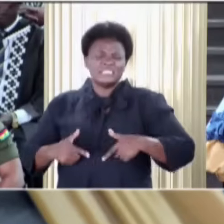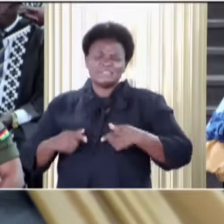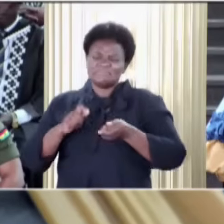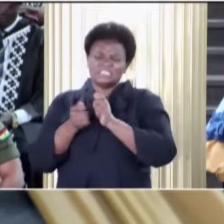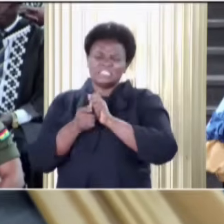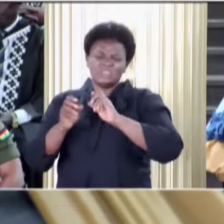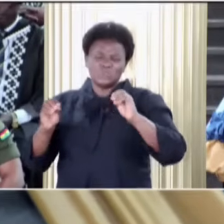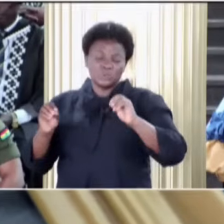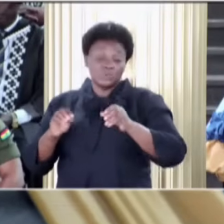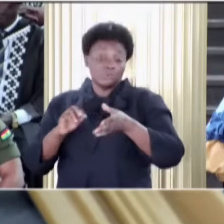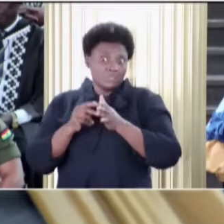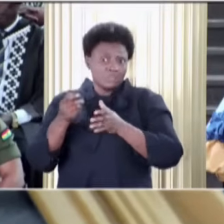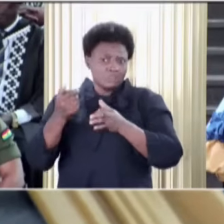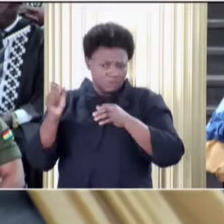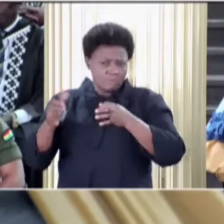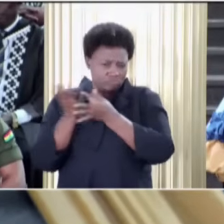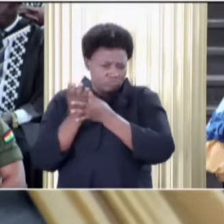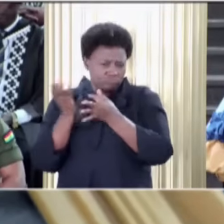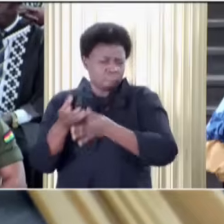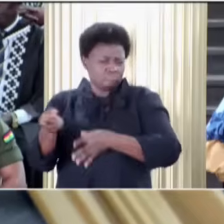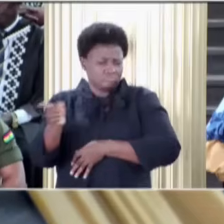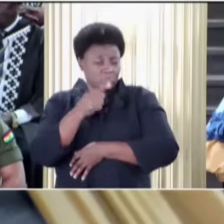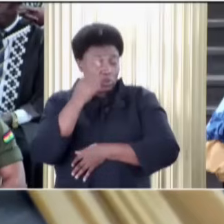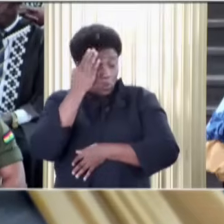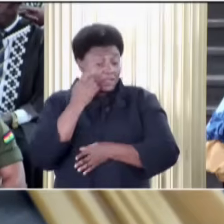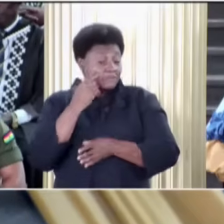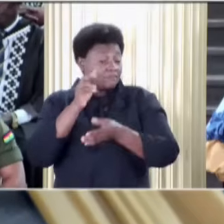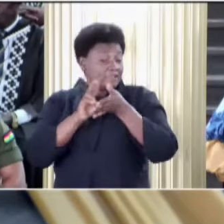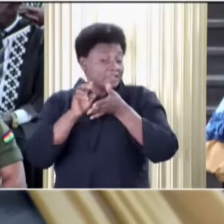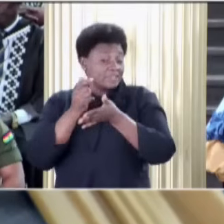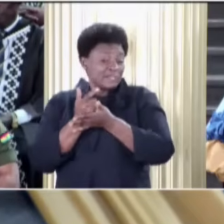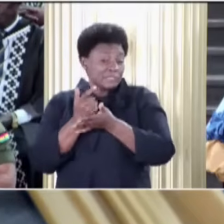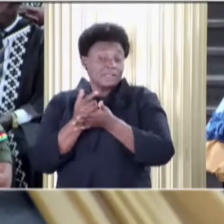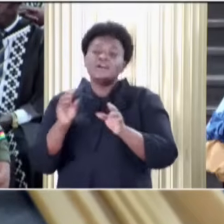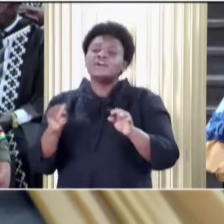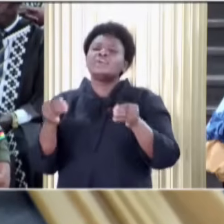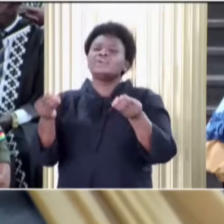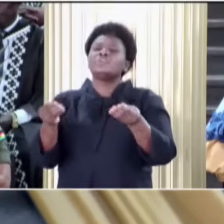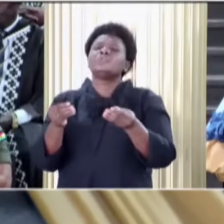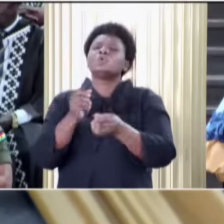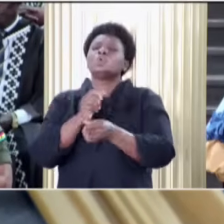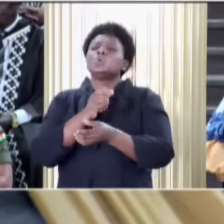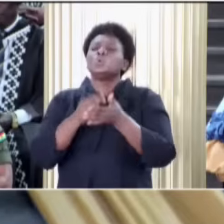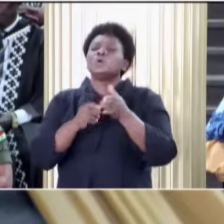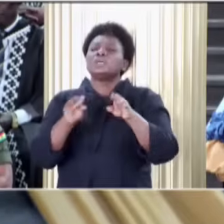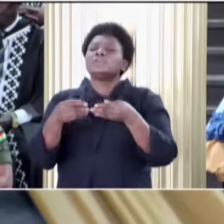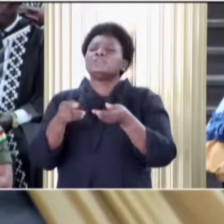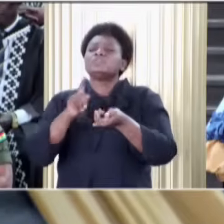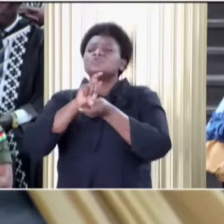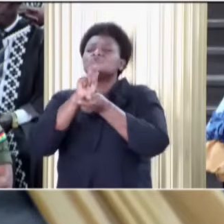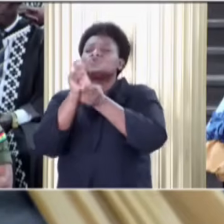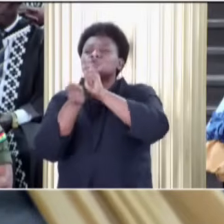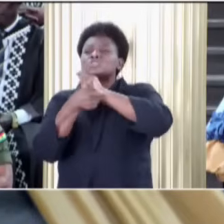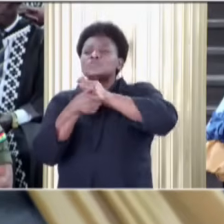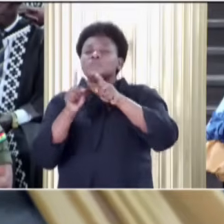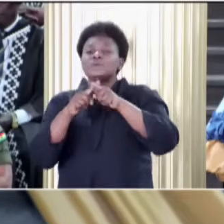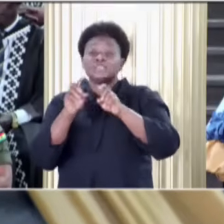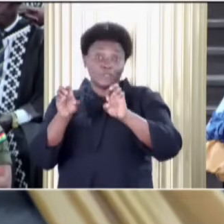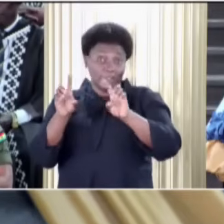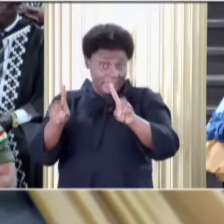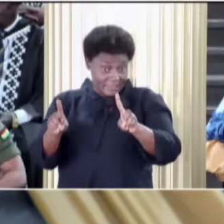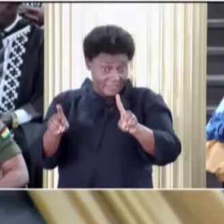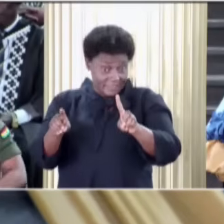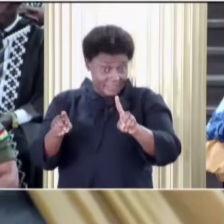should worry you, because the University of Ghana has given you what we call a transformative education. Can you repeat